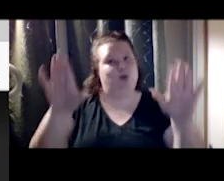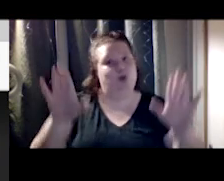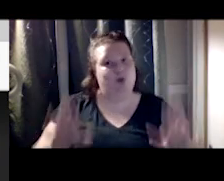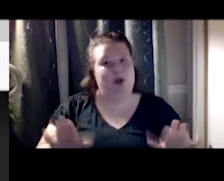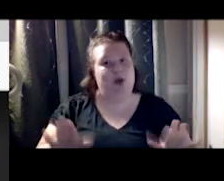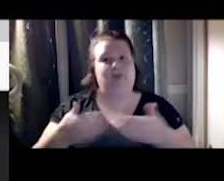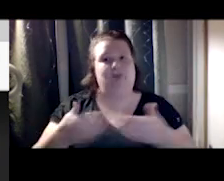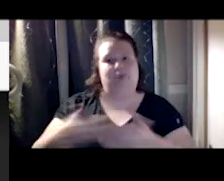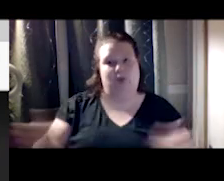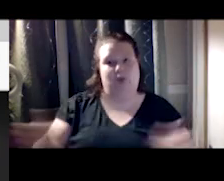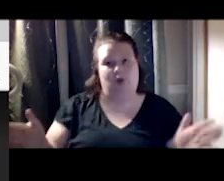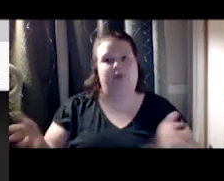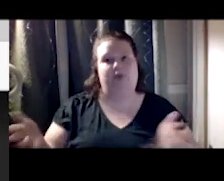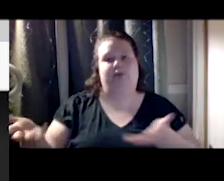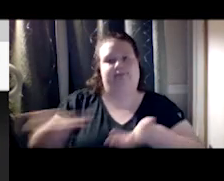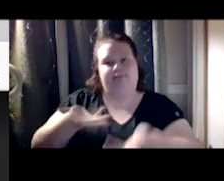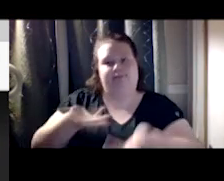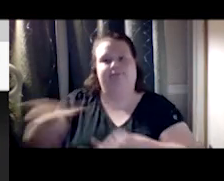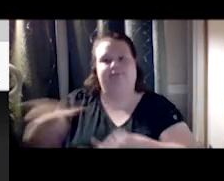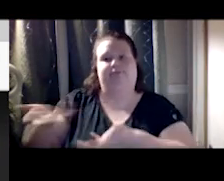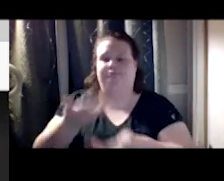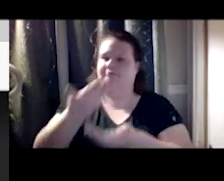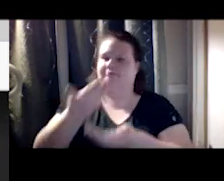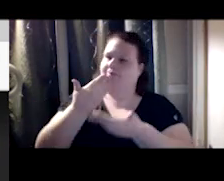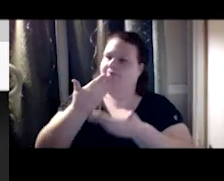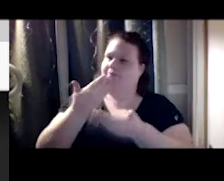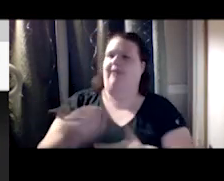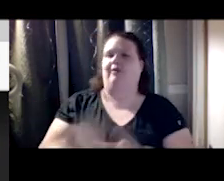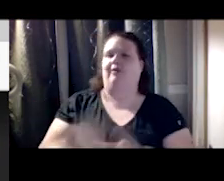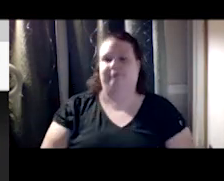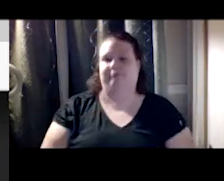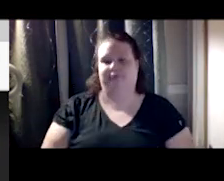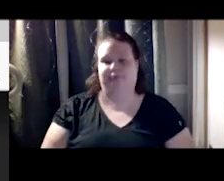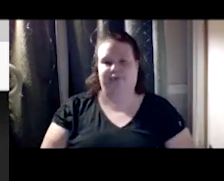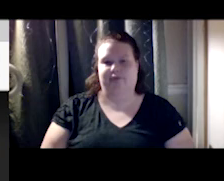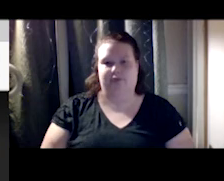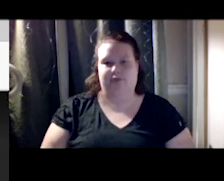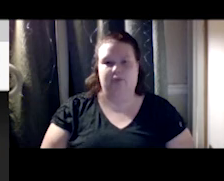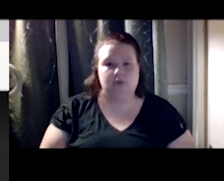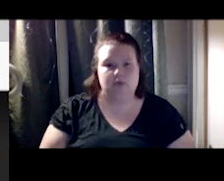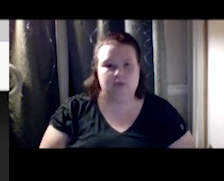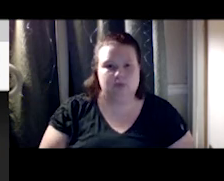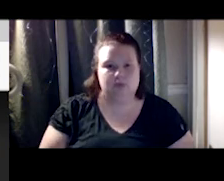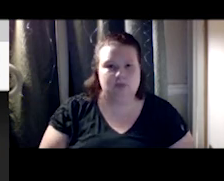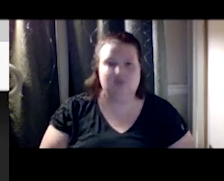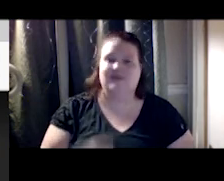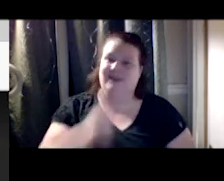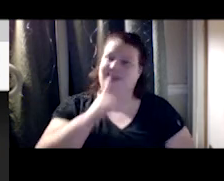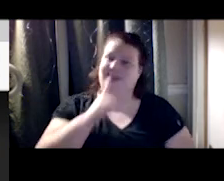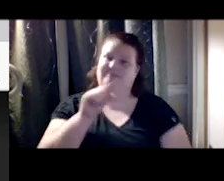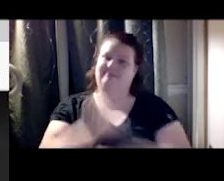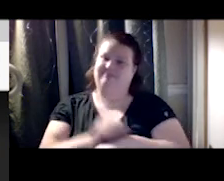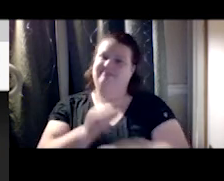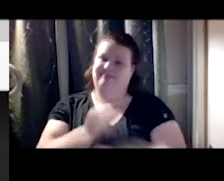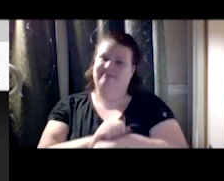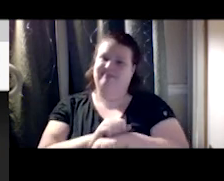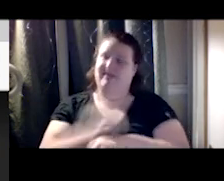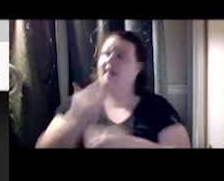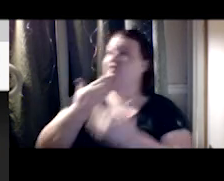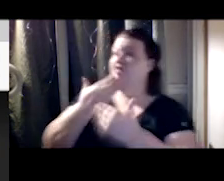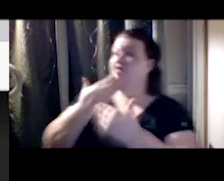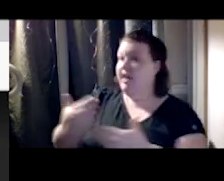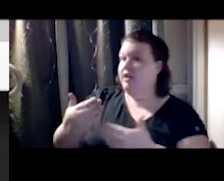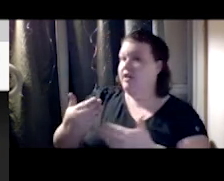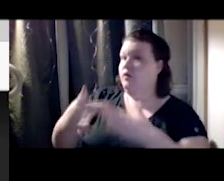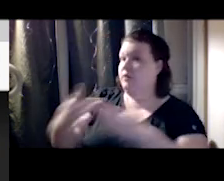open group. So thank you so much for sharing. And we'll go back to facilitating. Absolutely, my pleasure. Thank